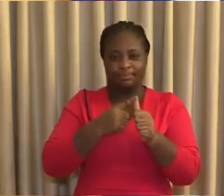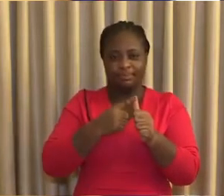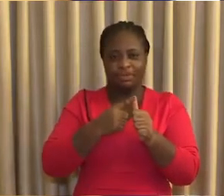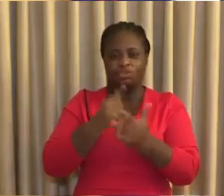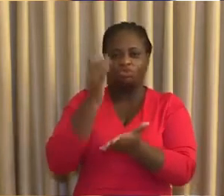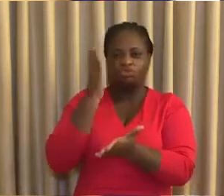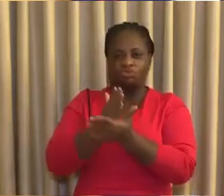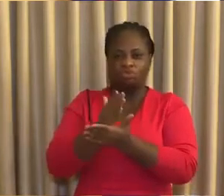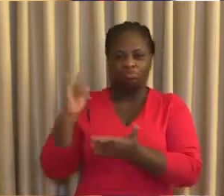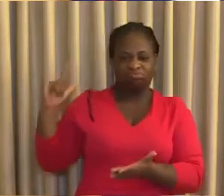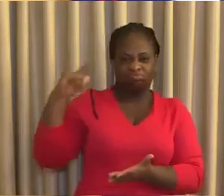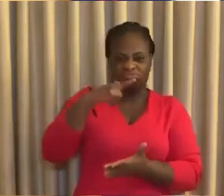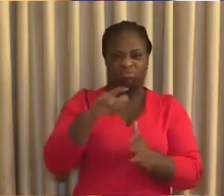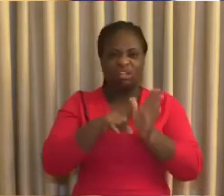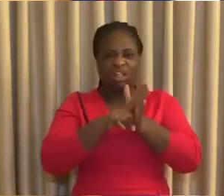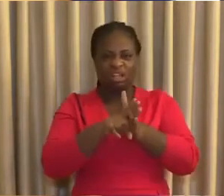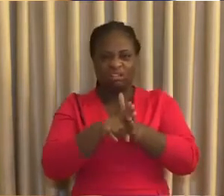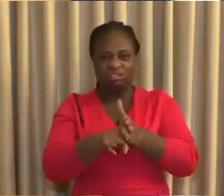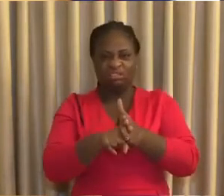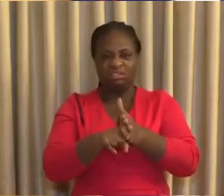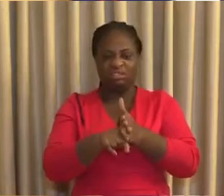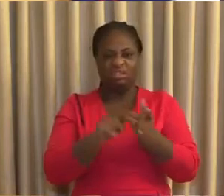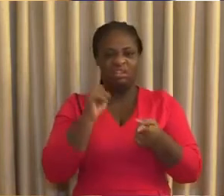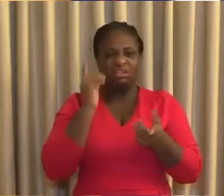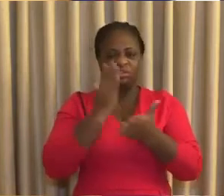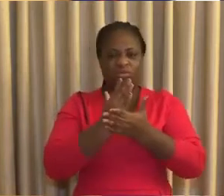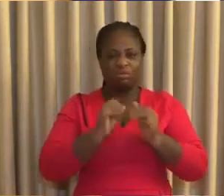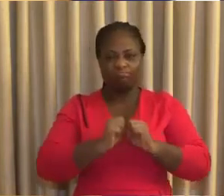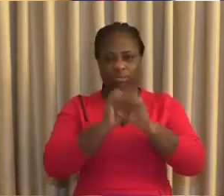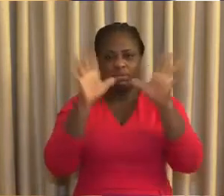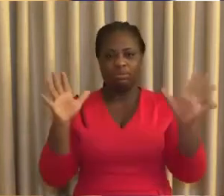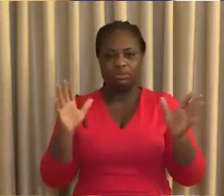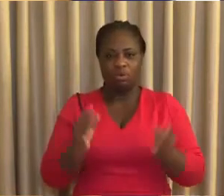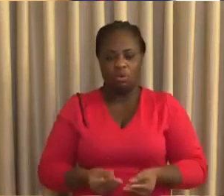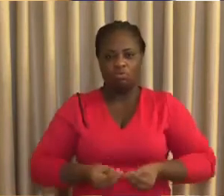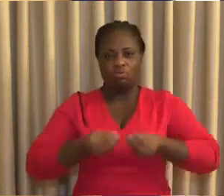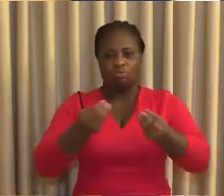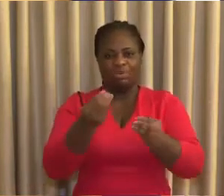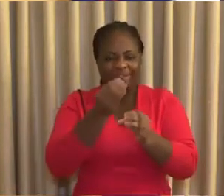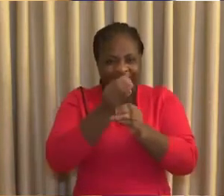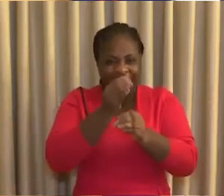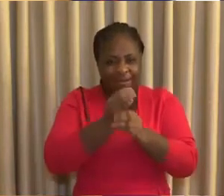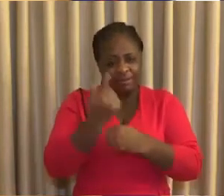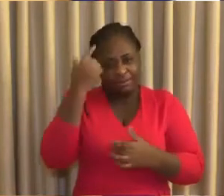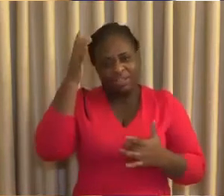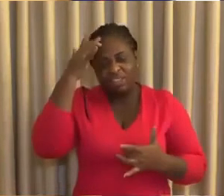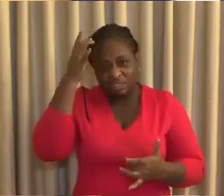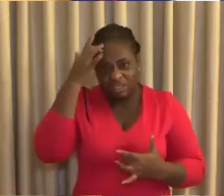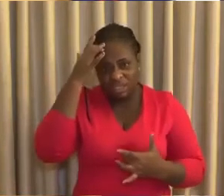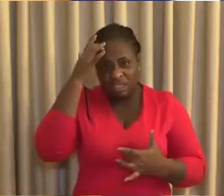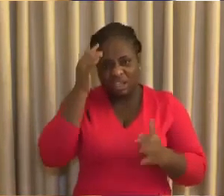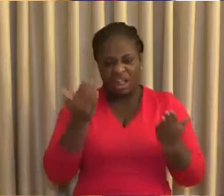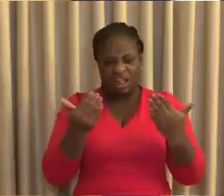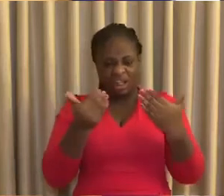of the virus, contain its spread, provide adequate care for the sick, limit